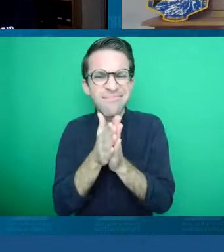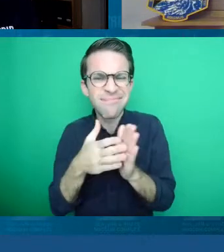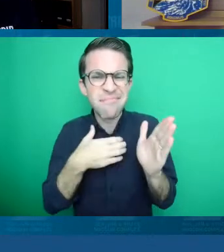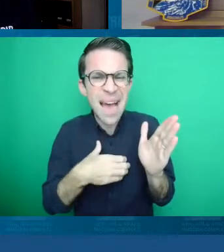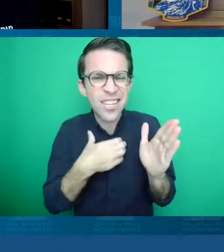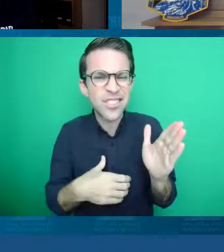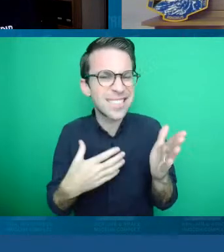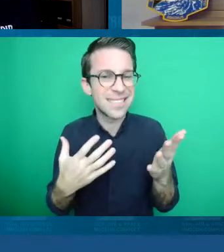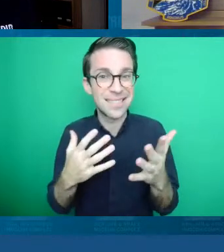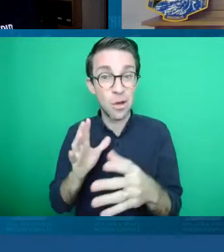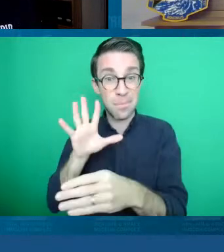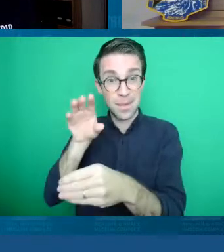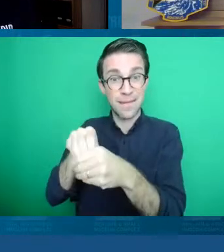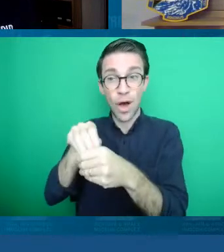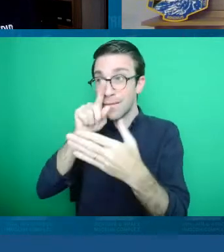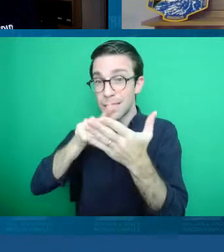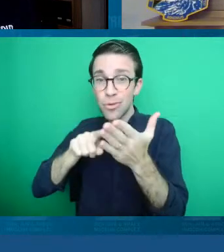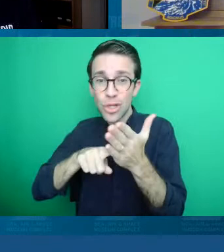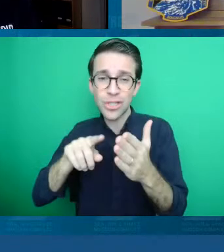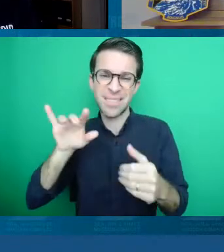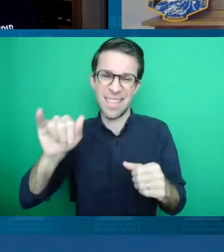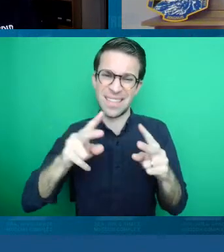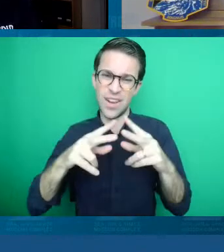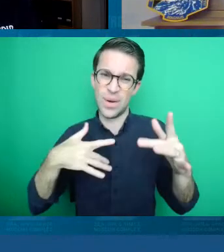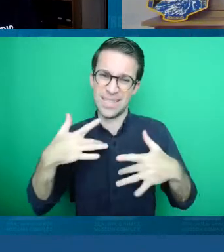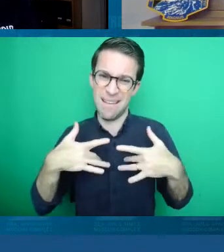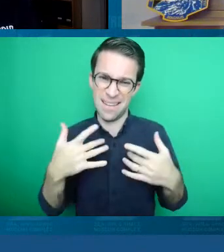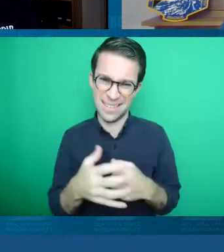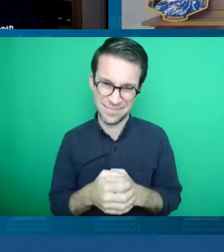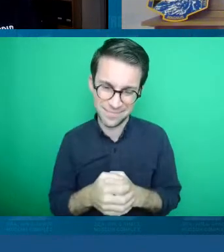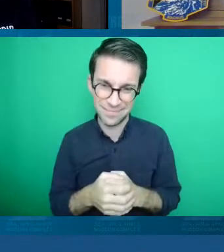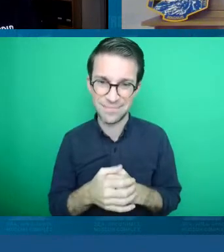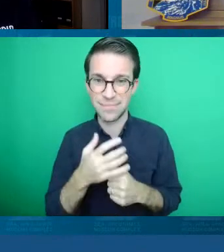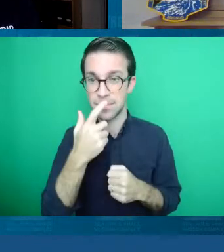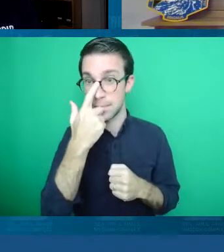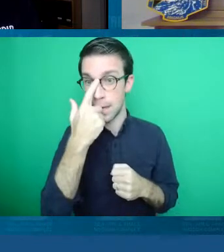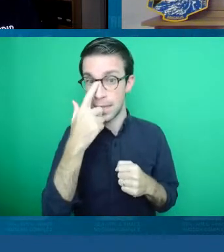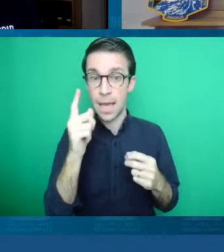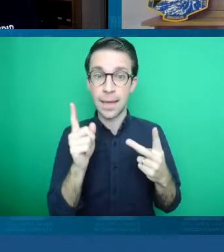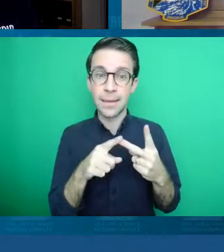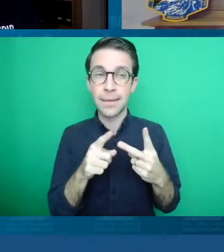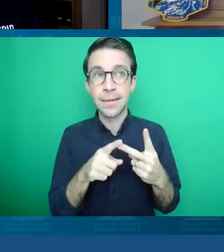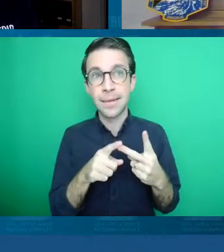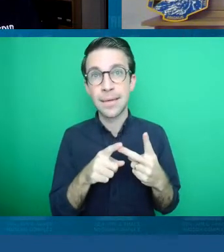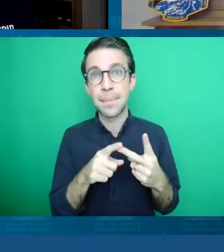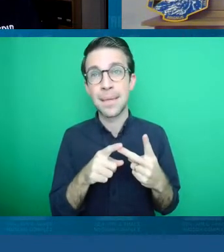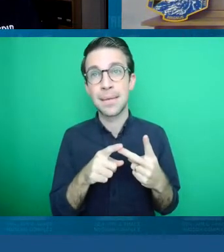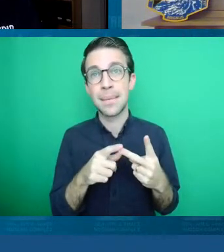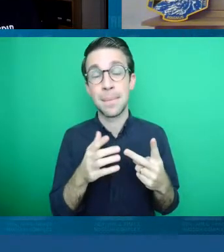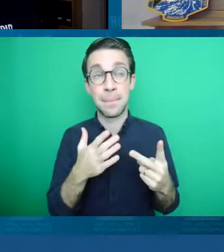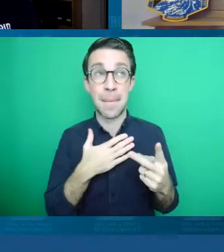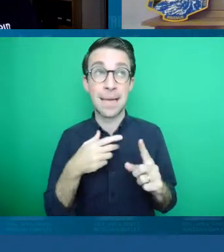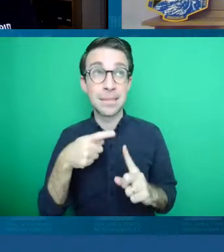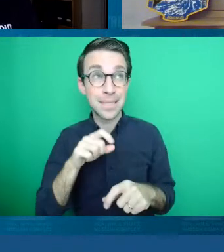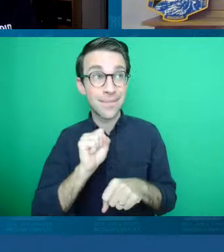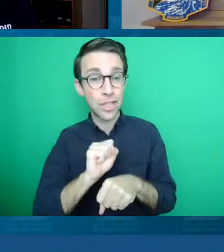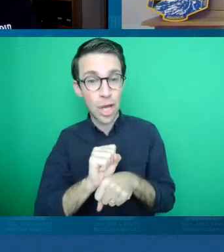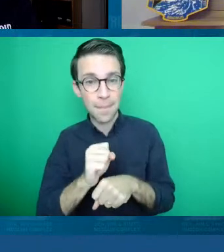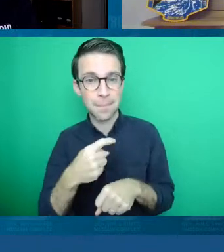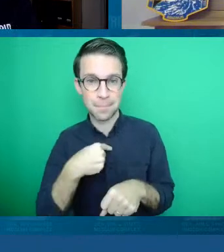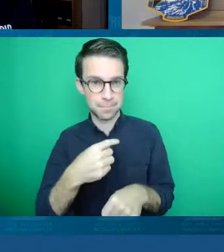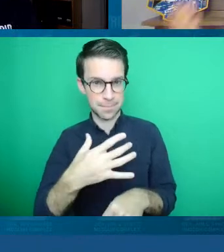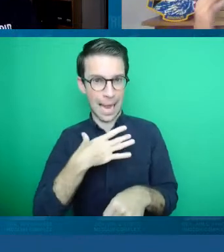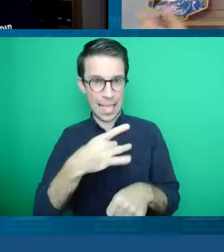part of it is so exciting. That's great. And then in the specific job of astronaut, I like doing